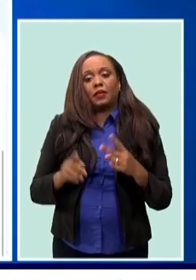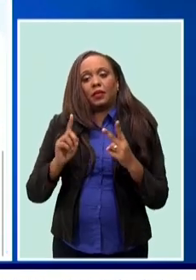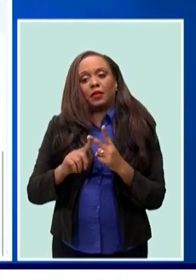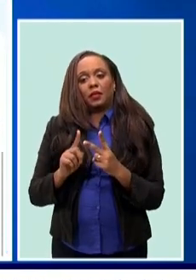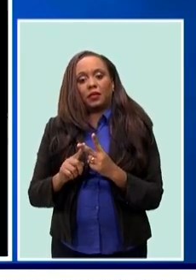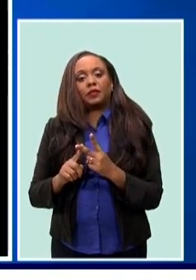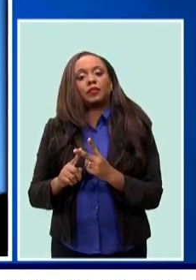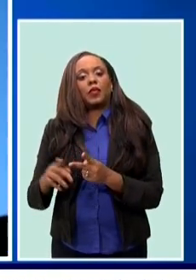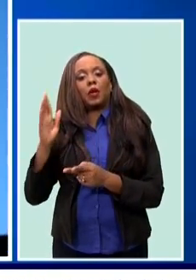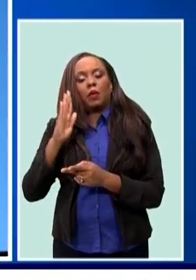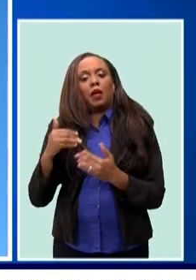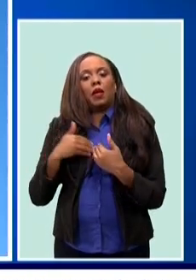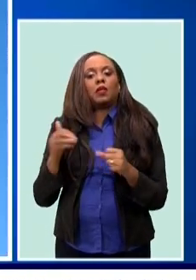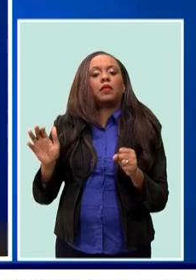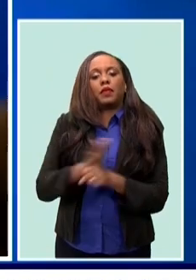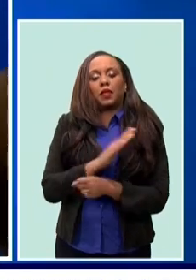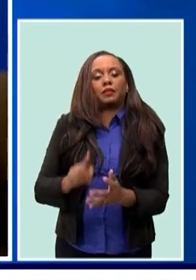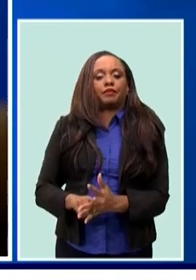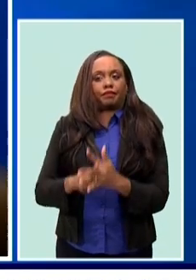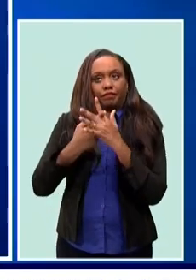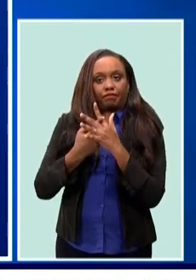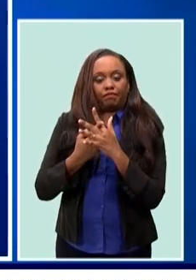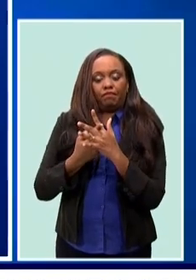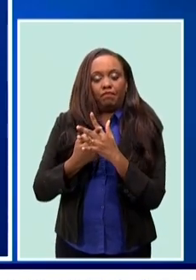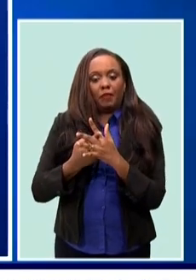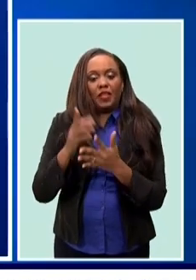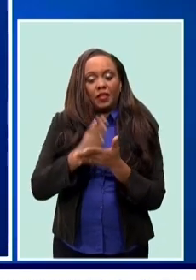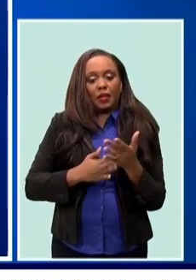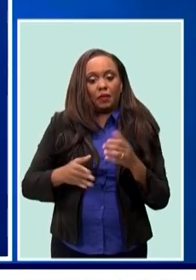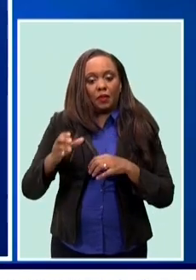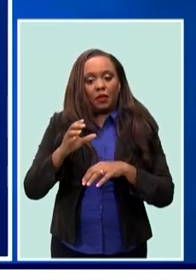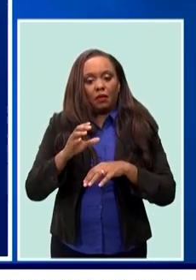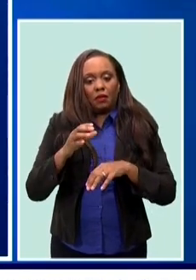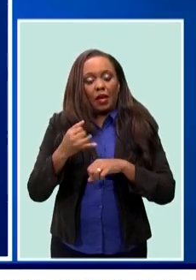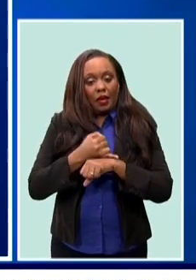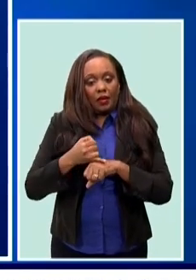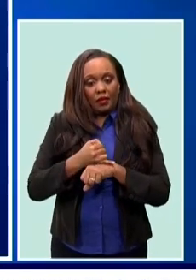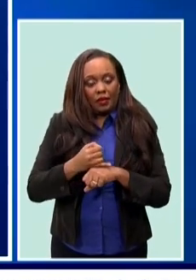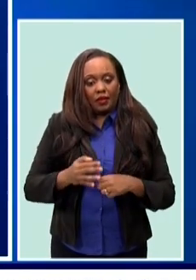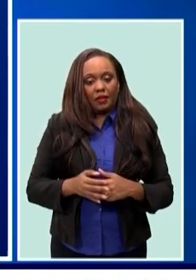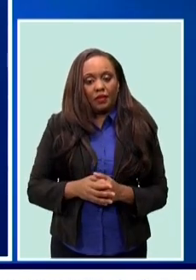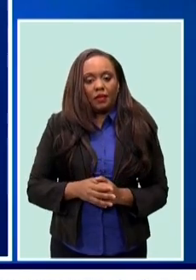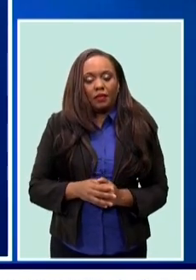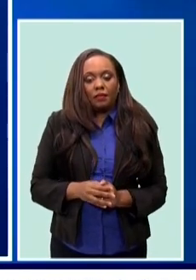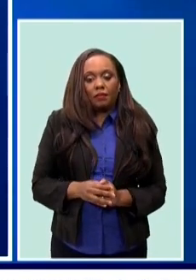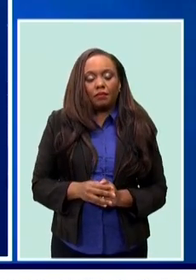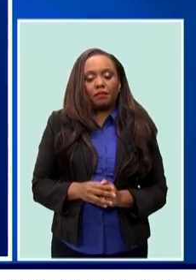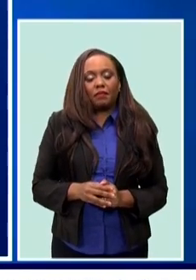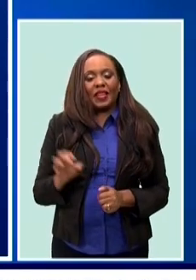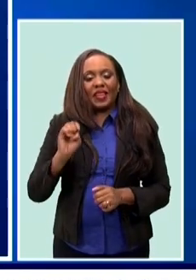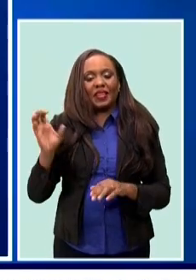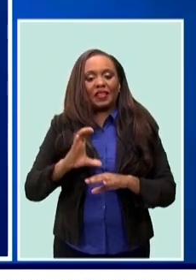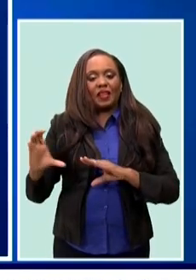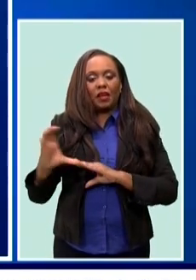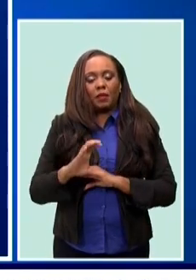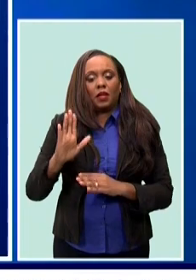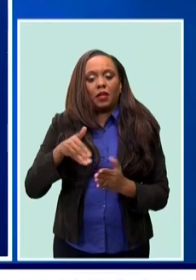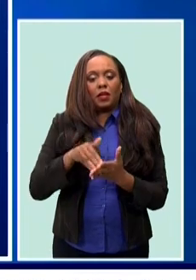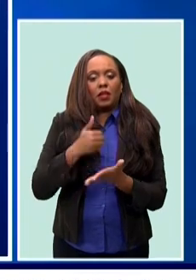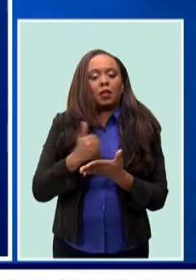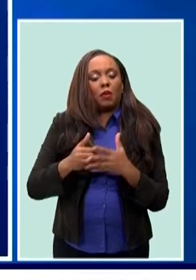by the rollout and implementation in pilot countries for 6 months. The ECCB plans to focus on sensitizing